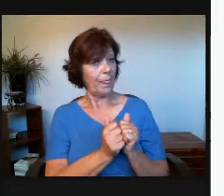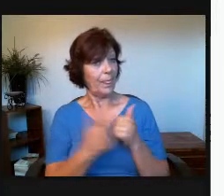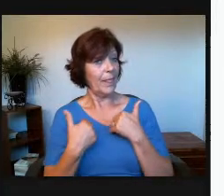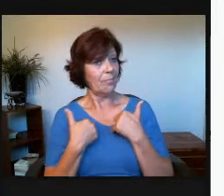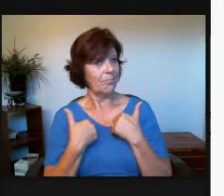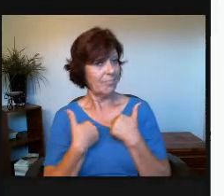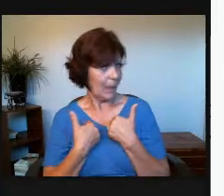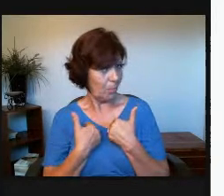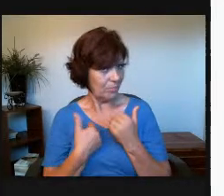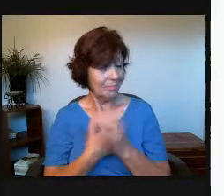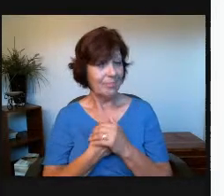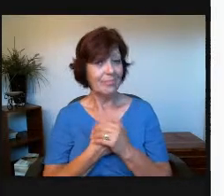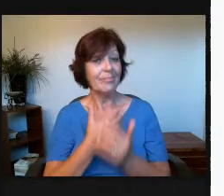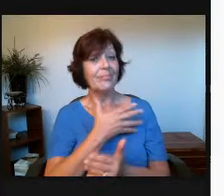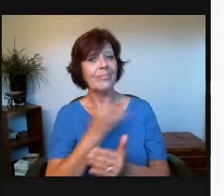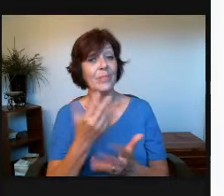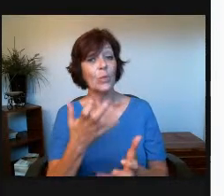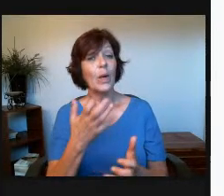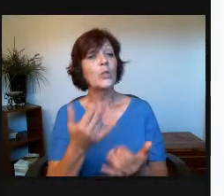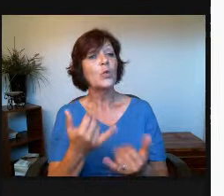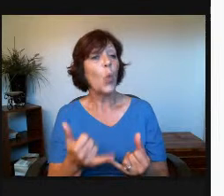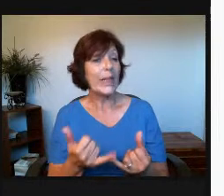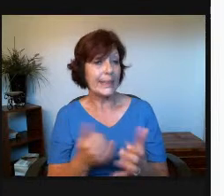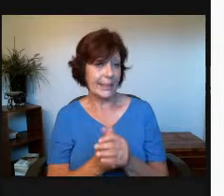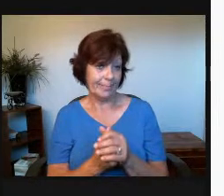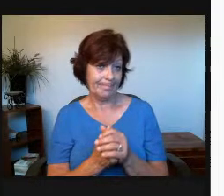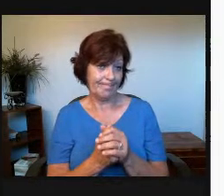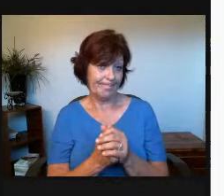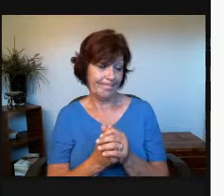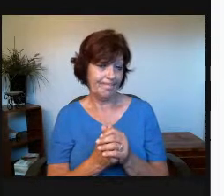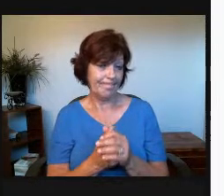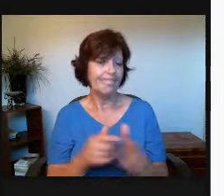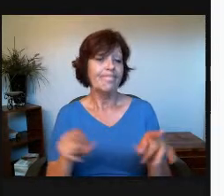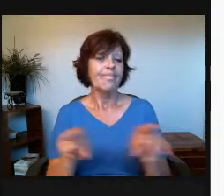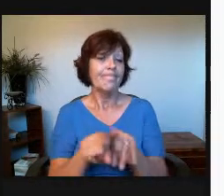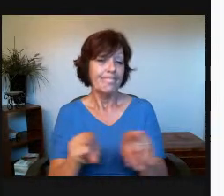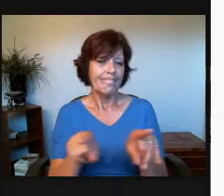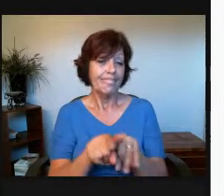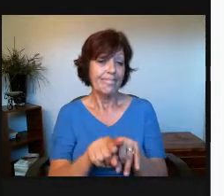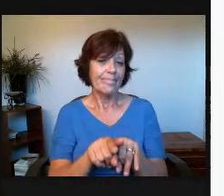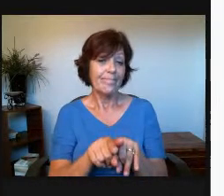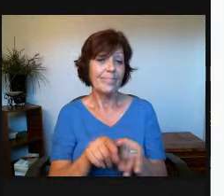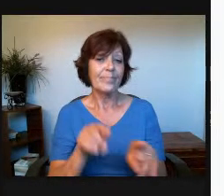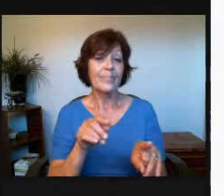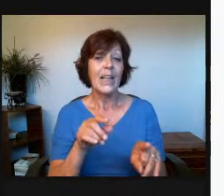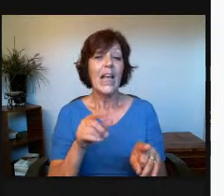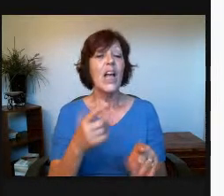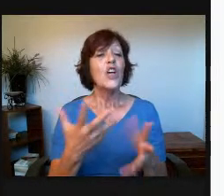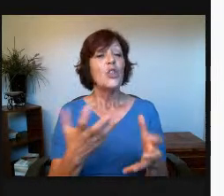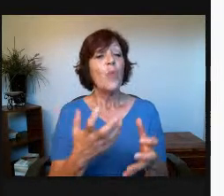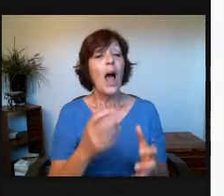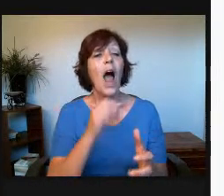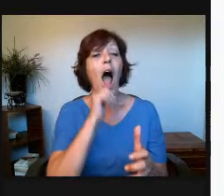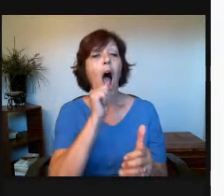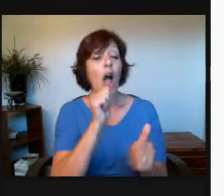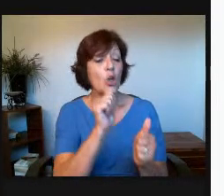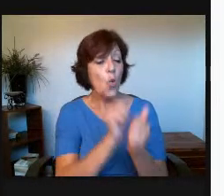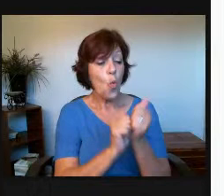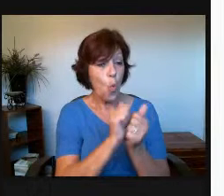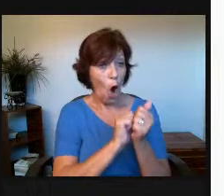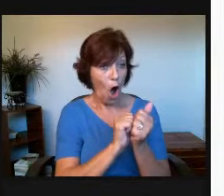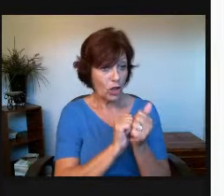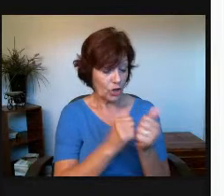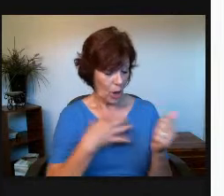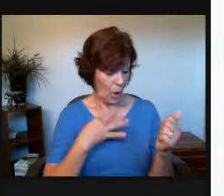the owner, and you're going to want toys. But you also want an unwashed piece of clothing from the owner as a comfort